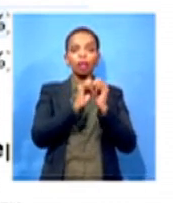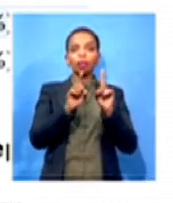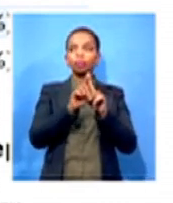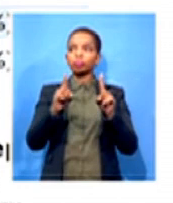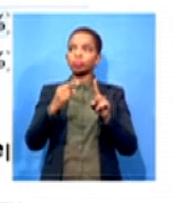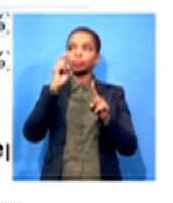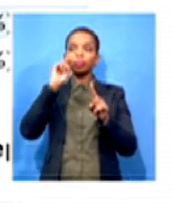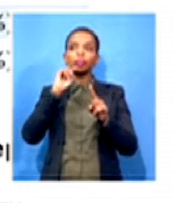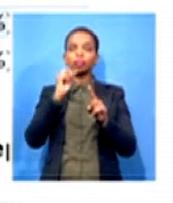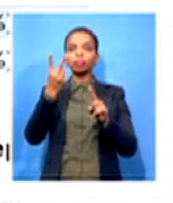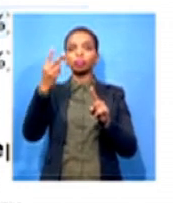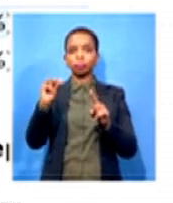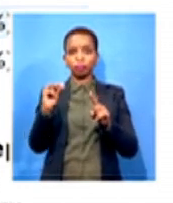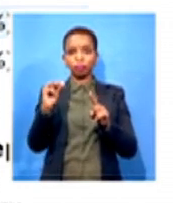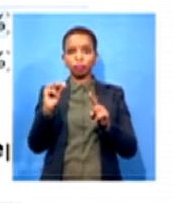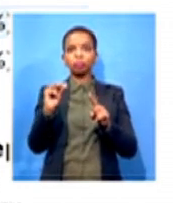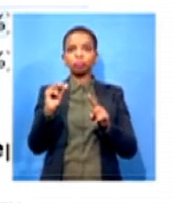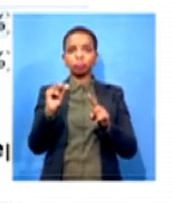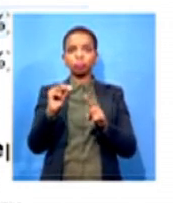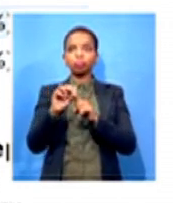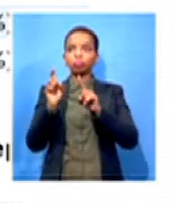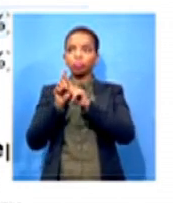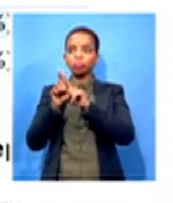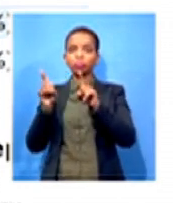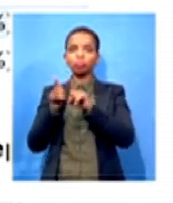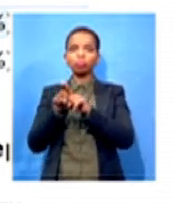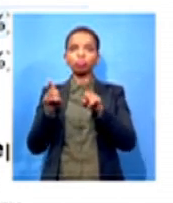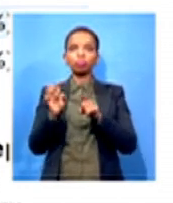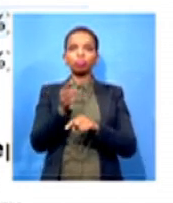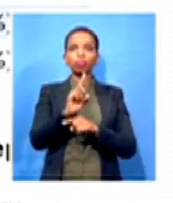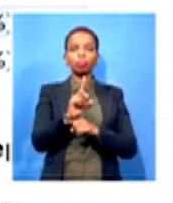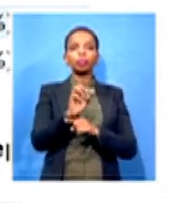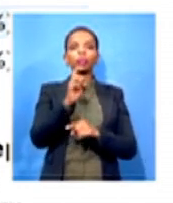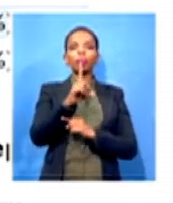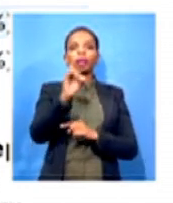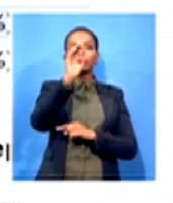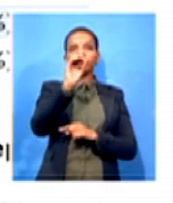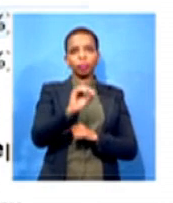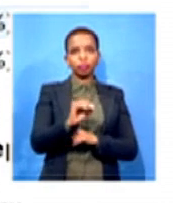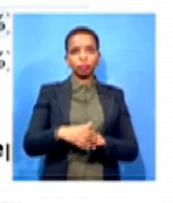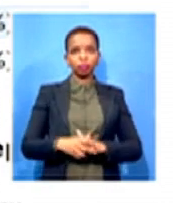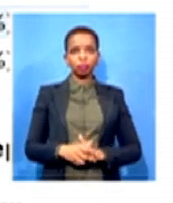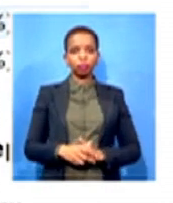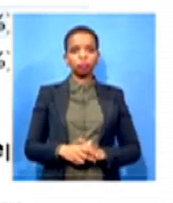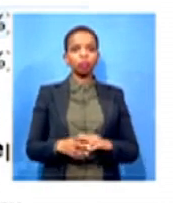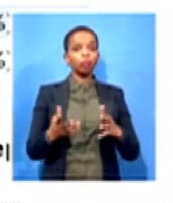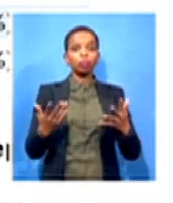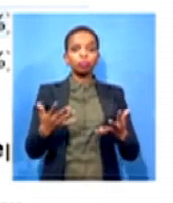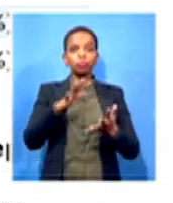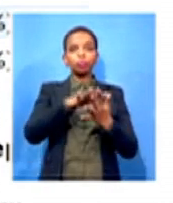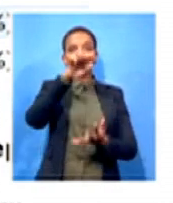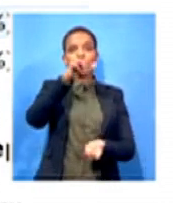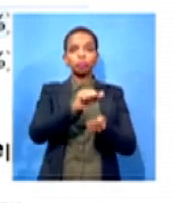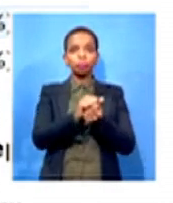or a bit less at 1%. So in summary from this study is that proportion of infected children was less than